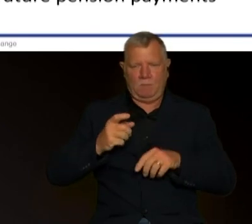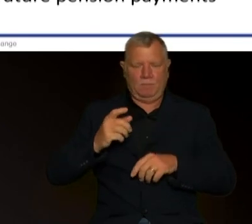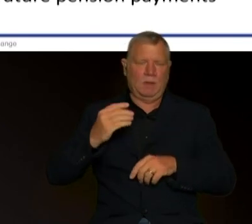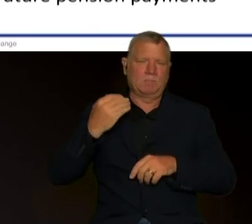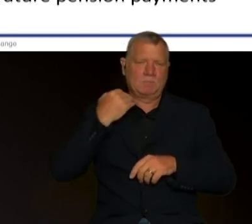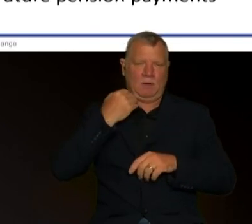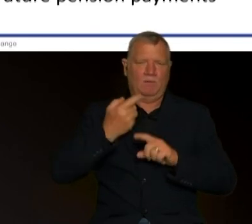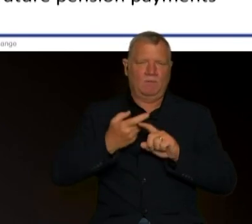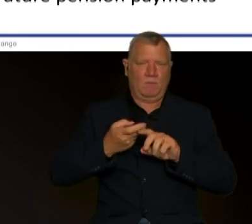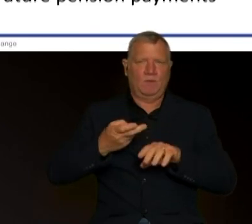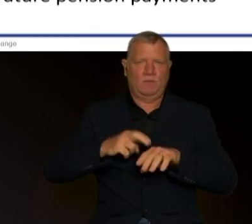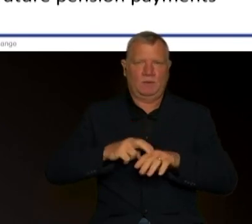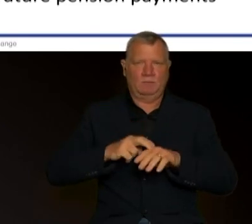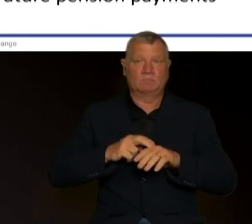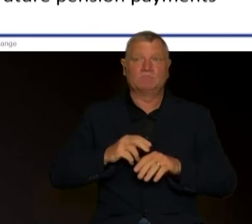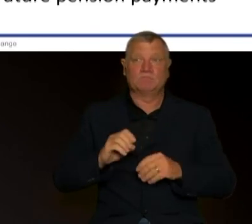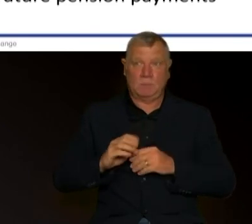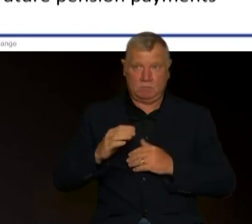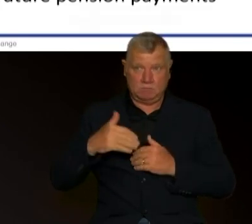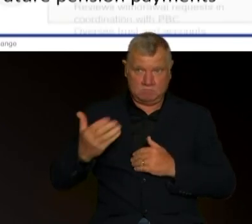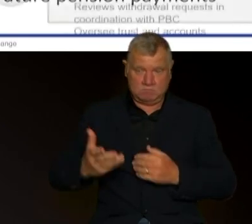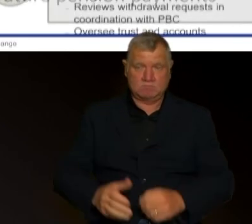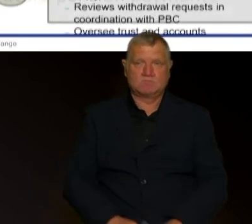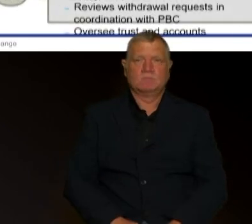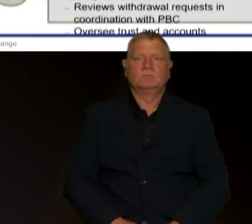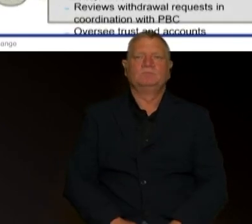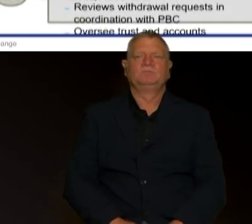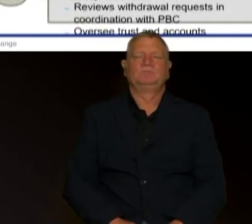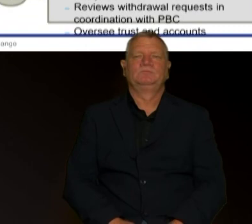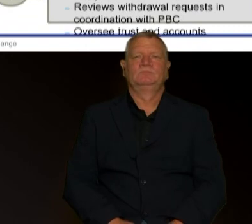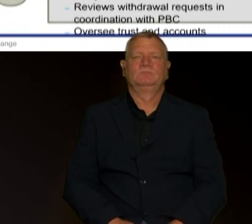bankruptcy. Please turn to the next slide.